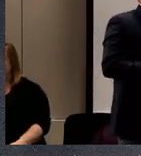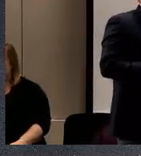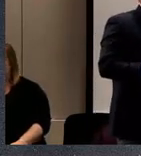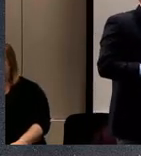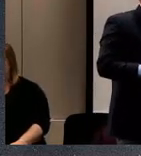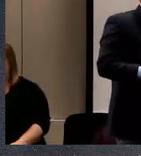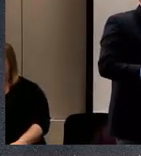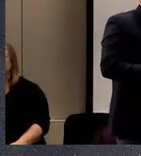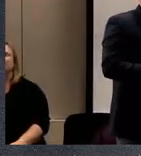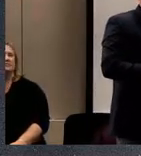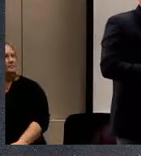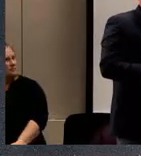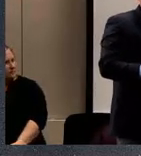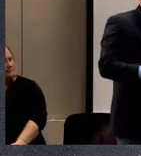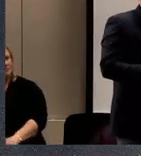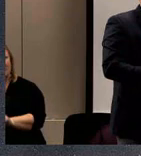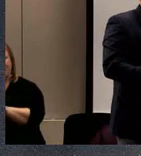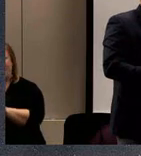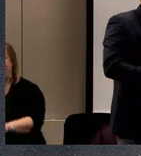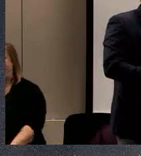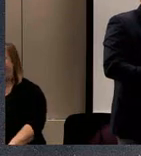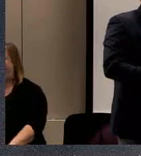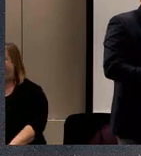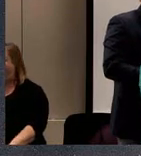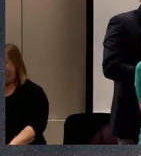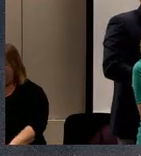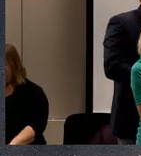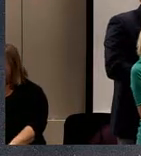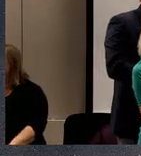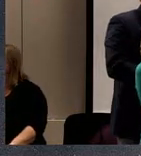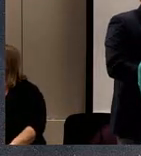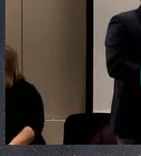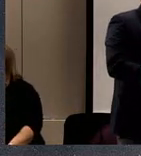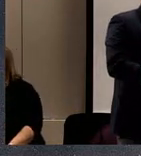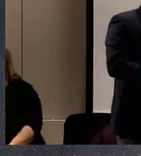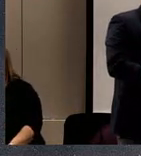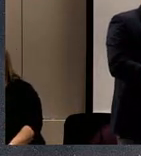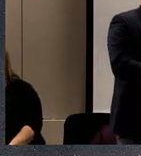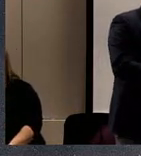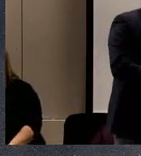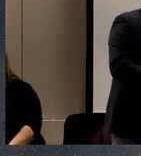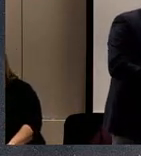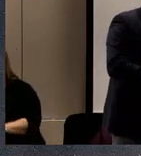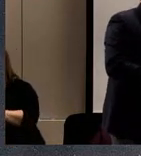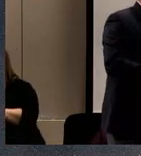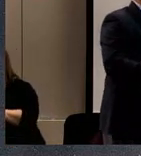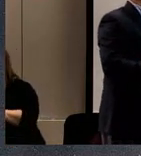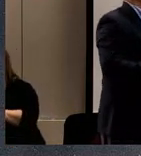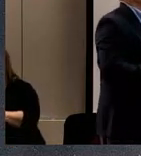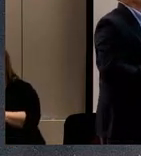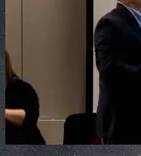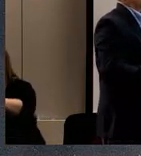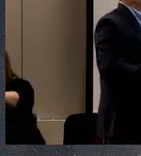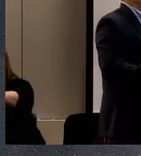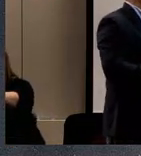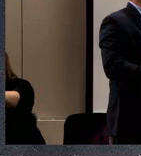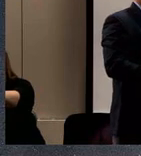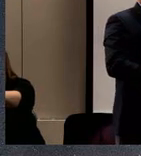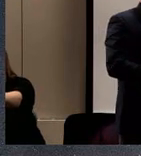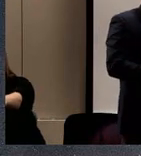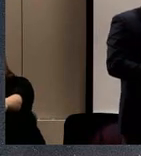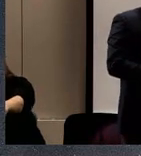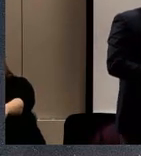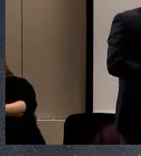we go. From AAA, and he kindly offered to come and share the resources